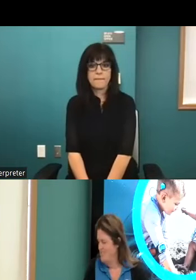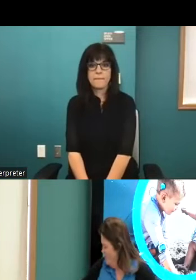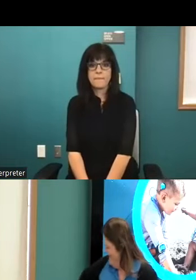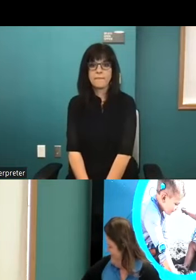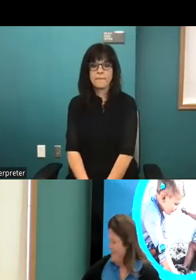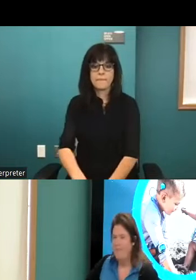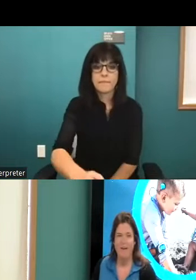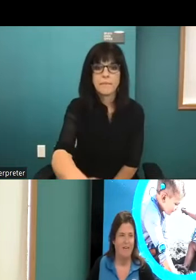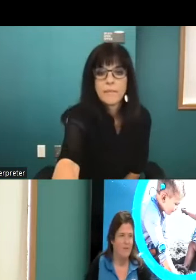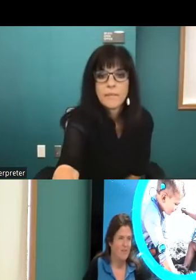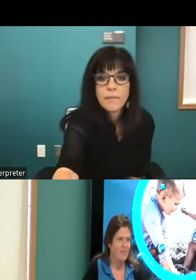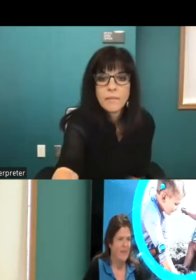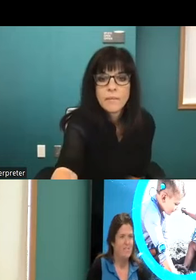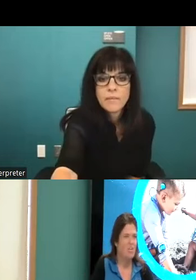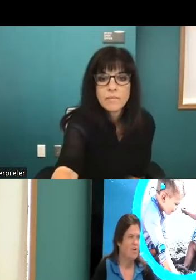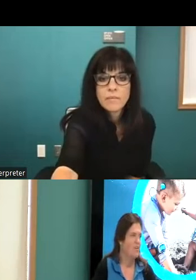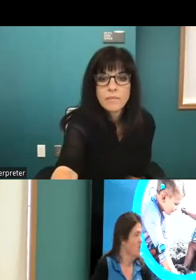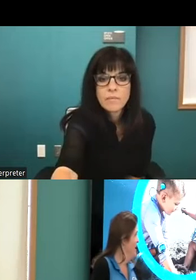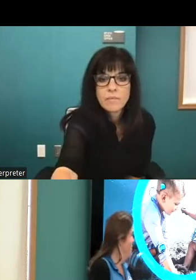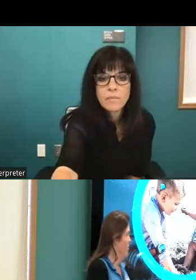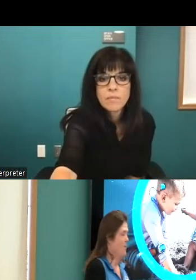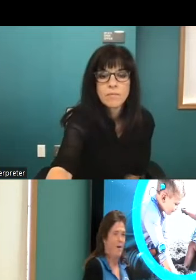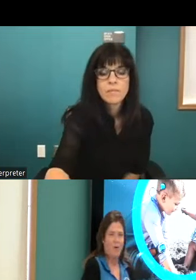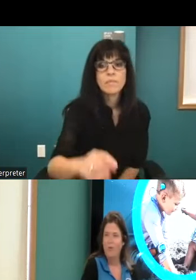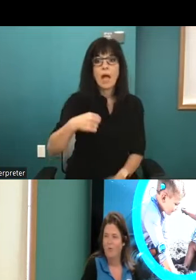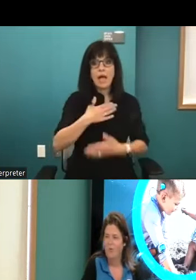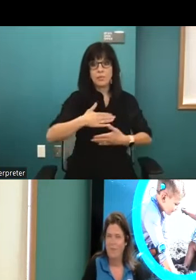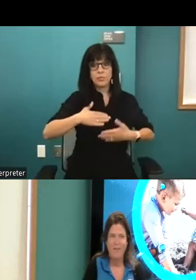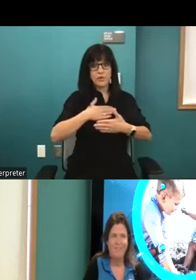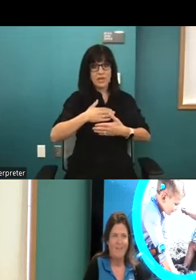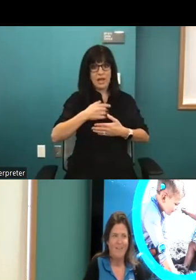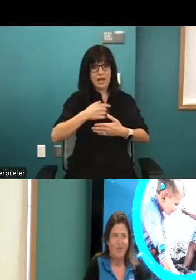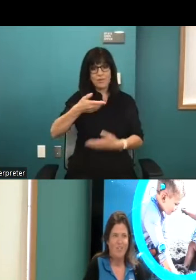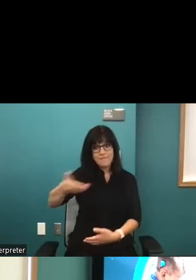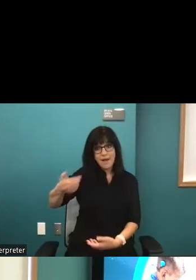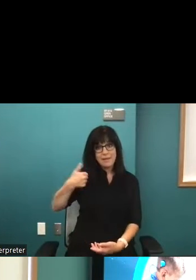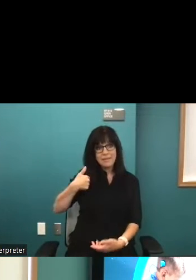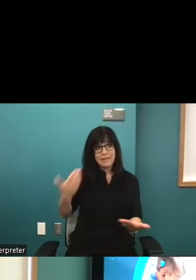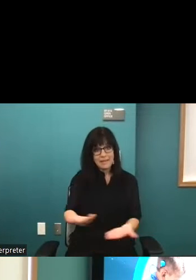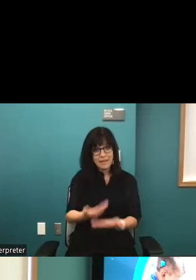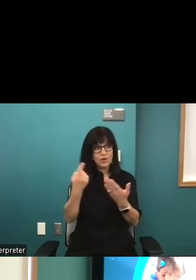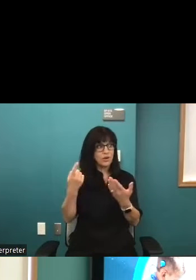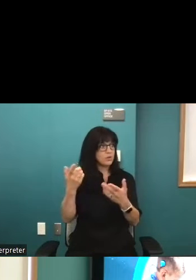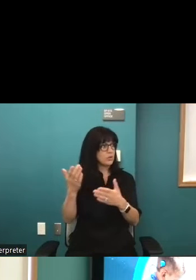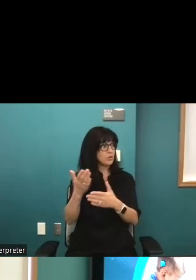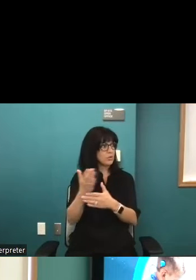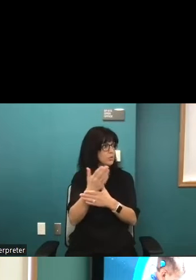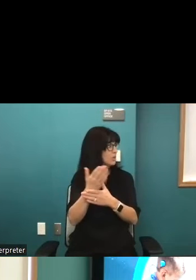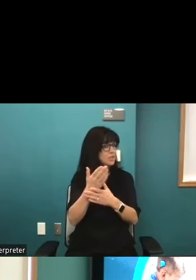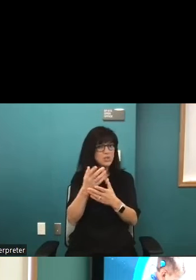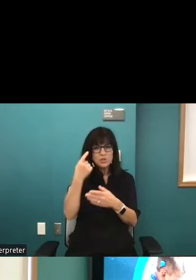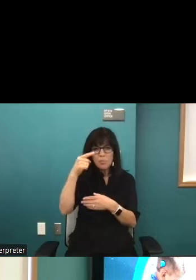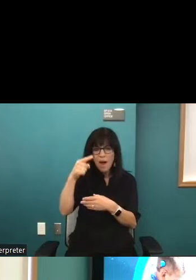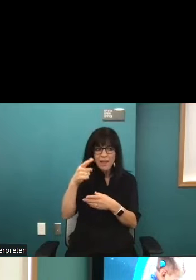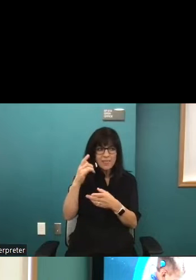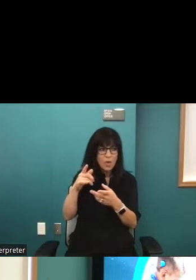Okay, well, I appreciate you inviting me here today to share a little bit more about our cochlear implant technology. Can we pass those